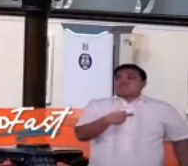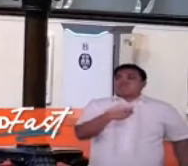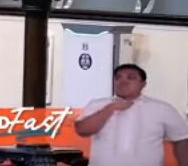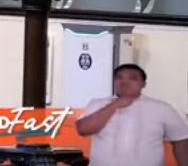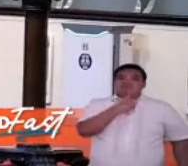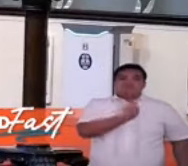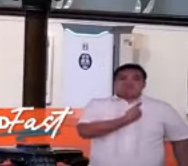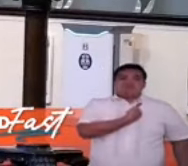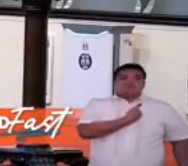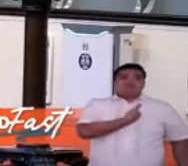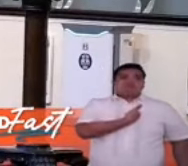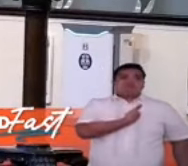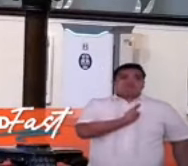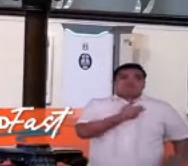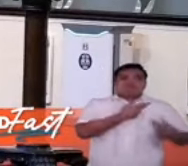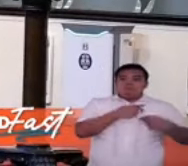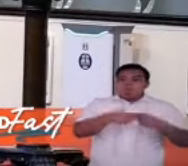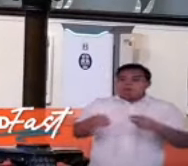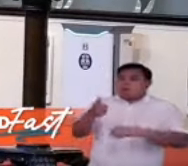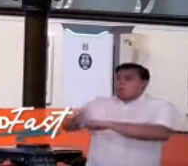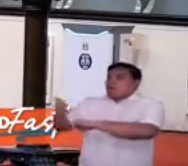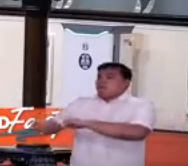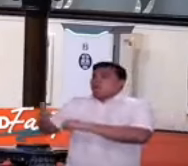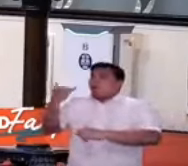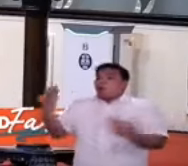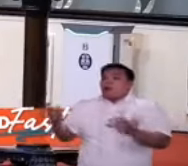blame others. Where does that come from? The home.